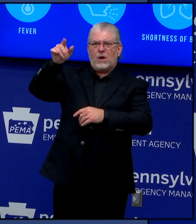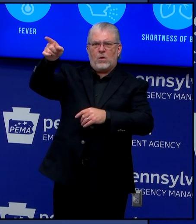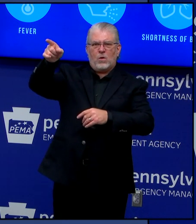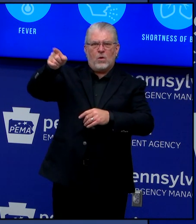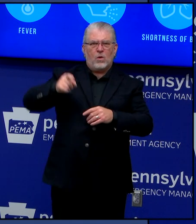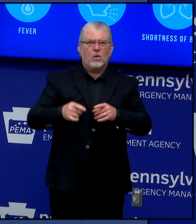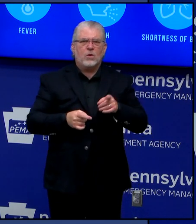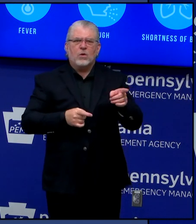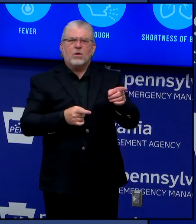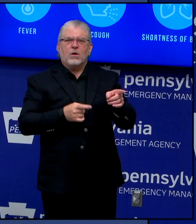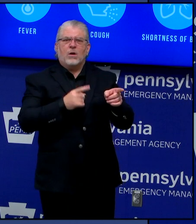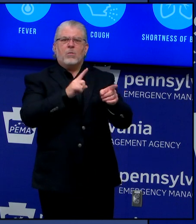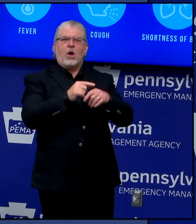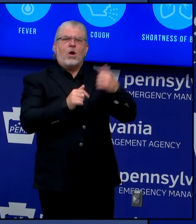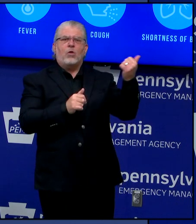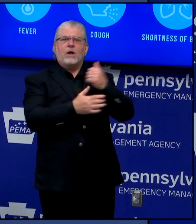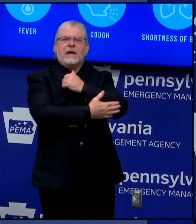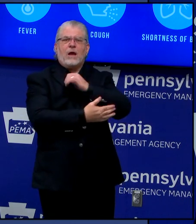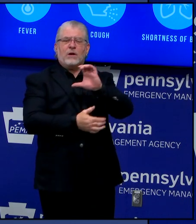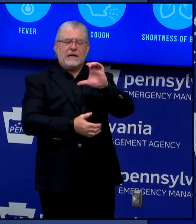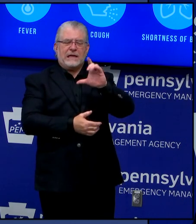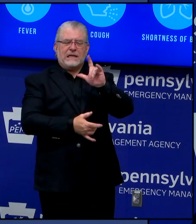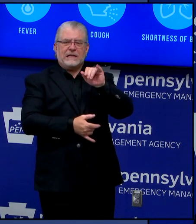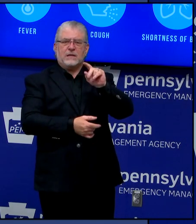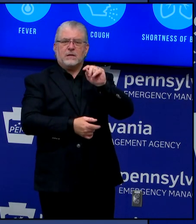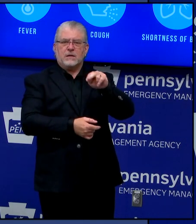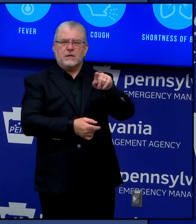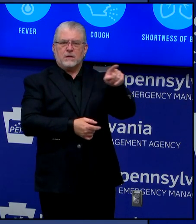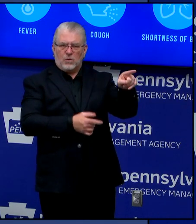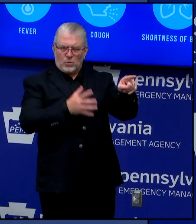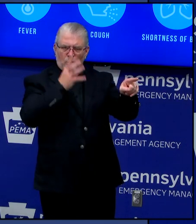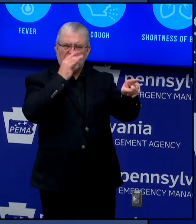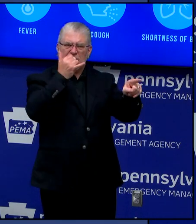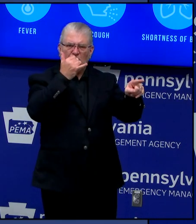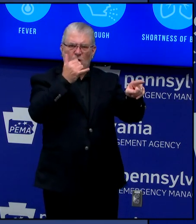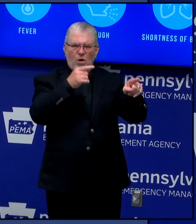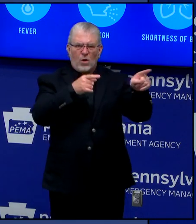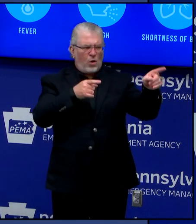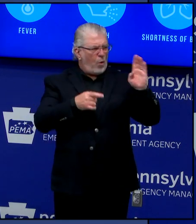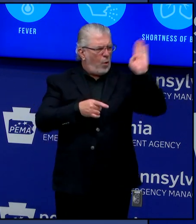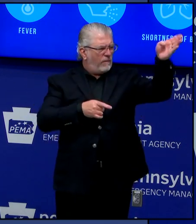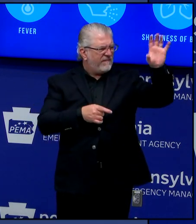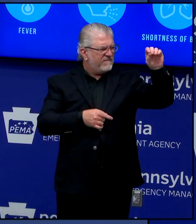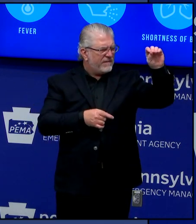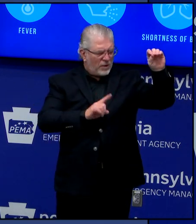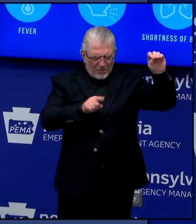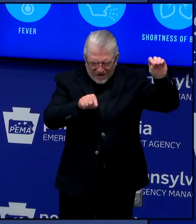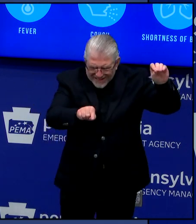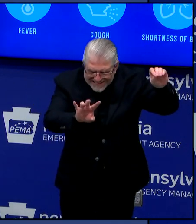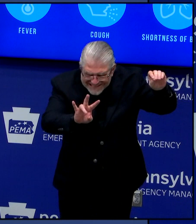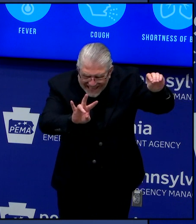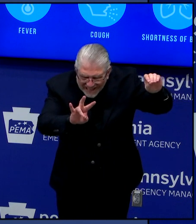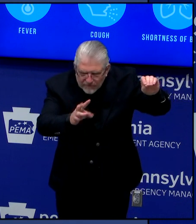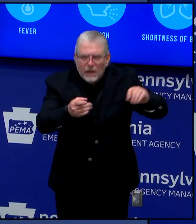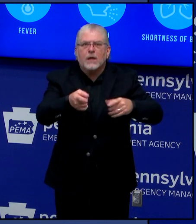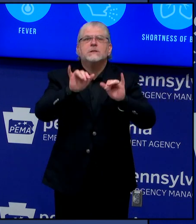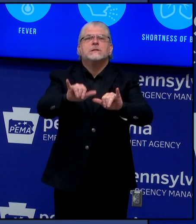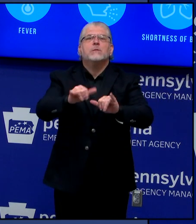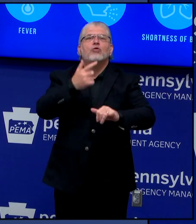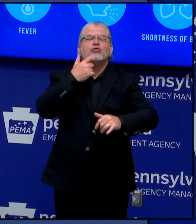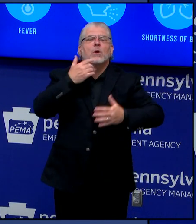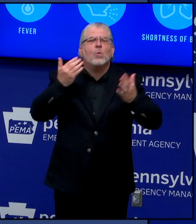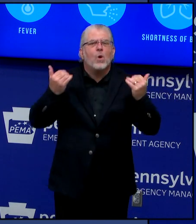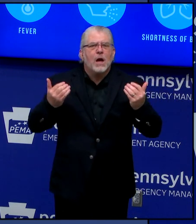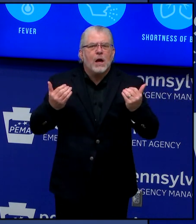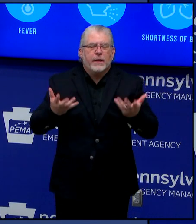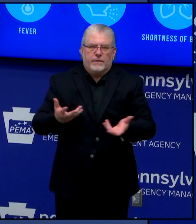threshold. Well, we're going to be looking at all of that data, as we said, and then we'll be presenting recommendations to the governor,